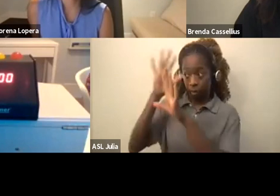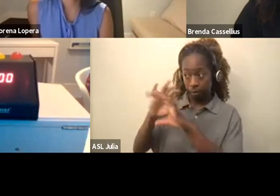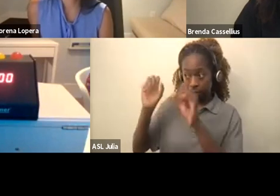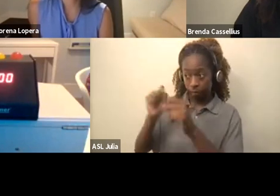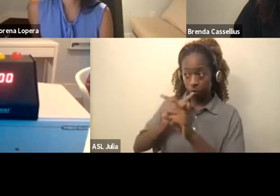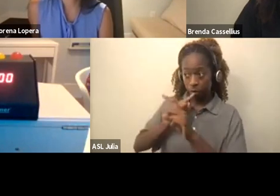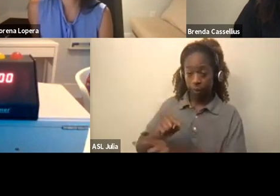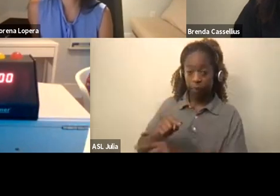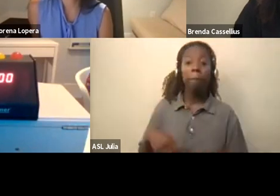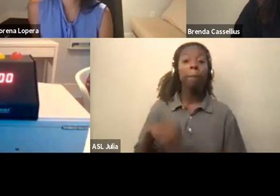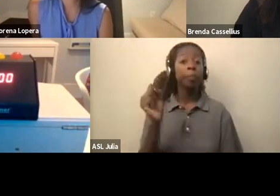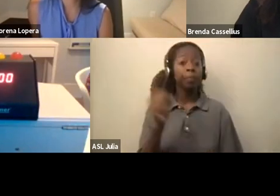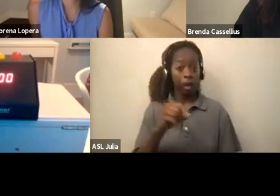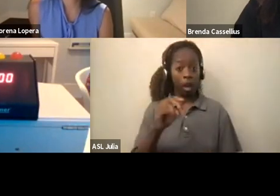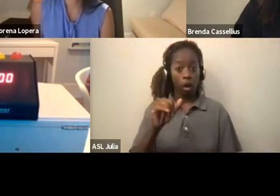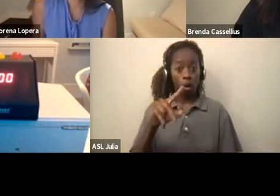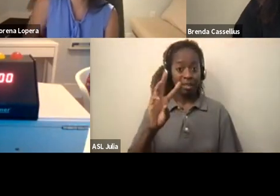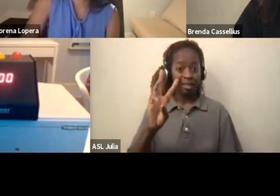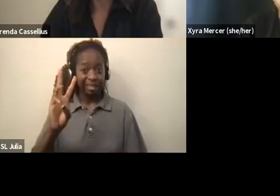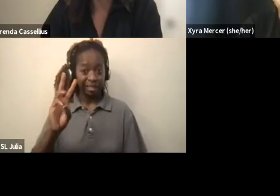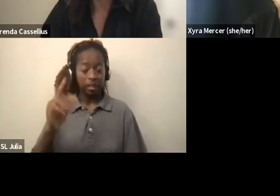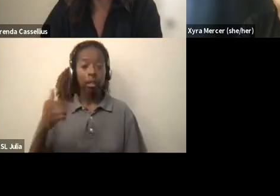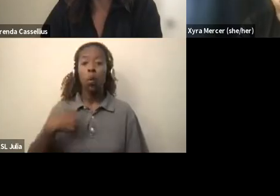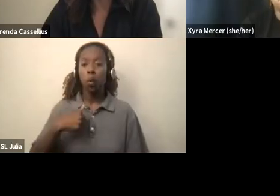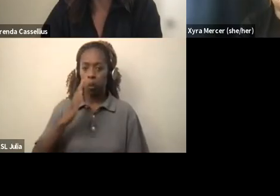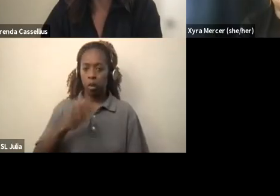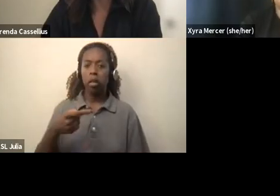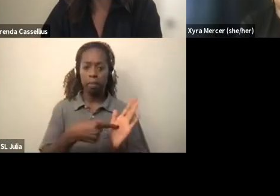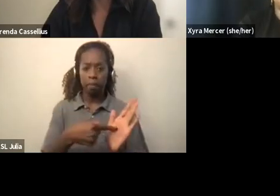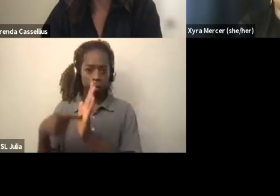will make sure that we present the data that's been requested